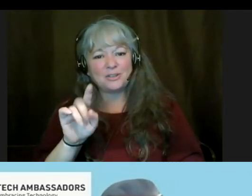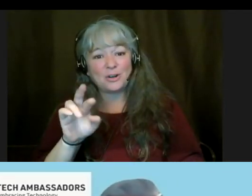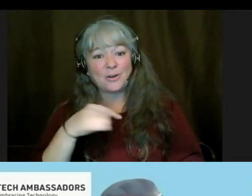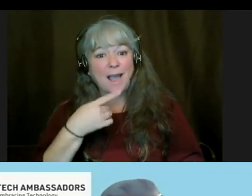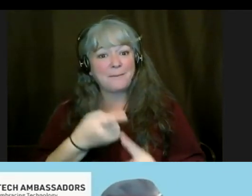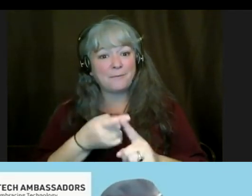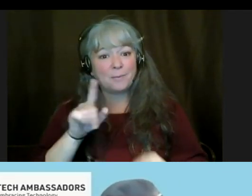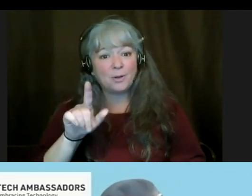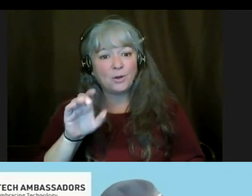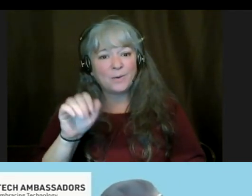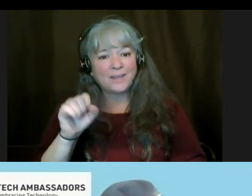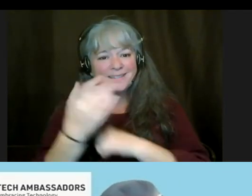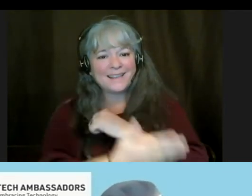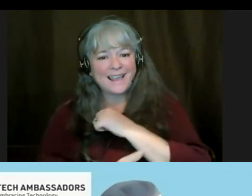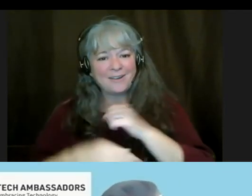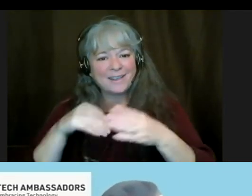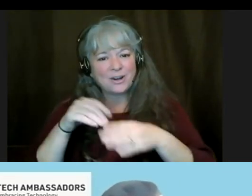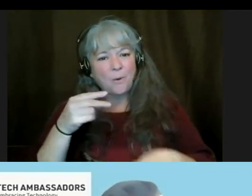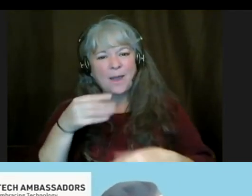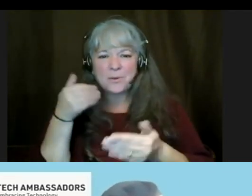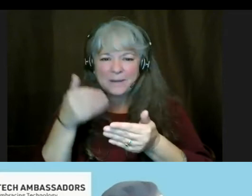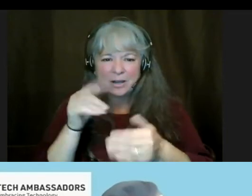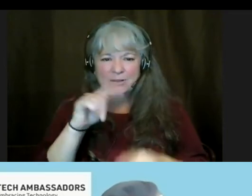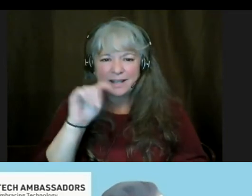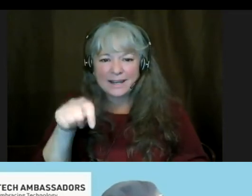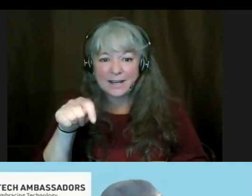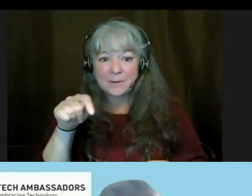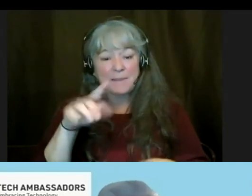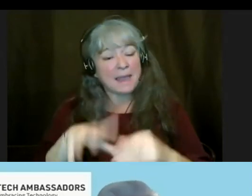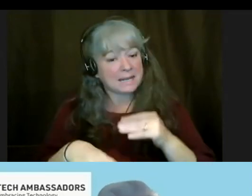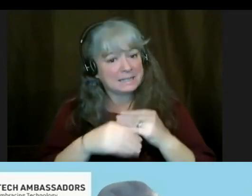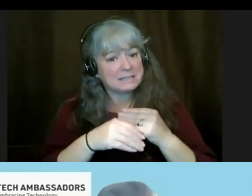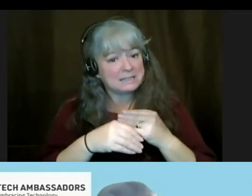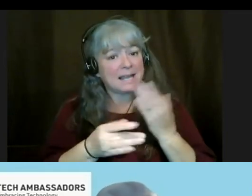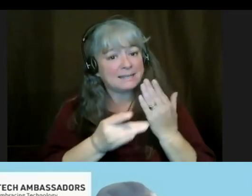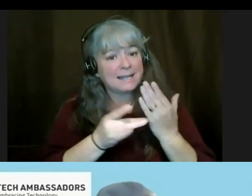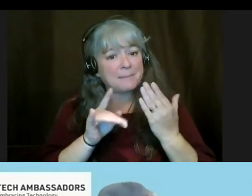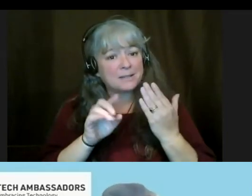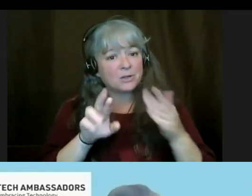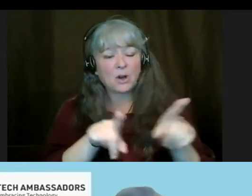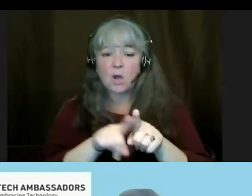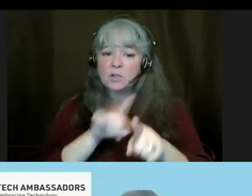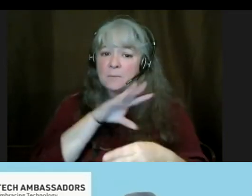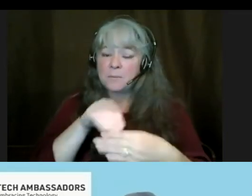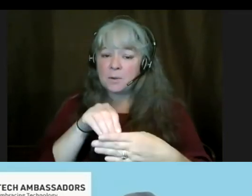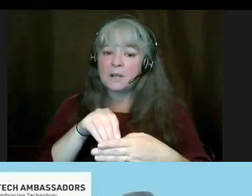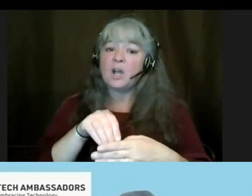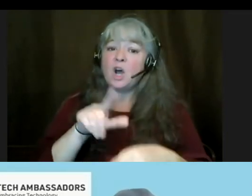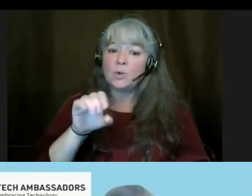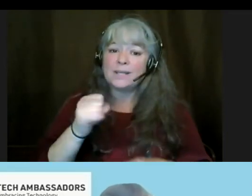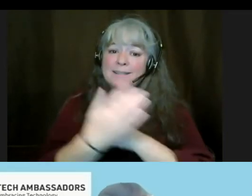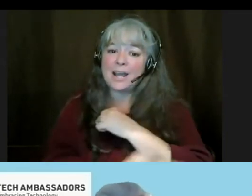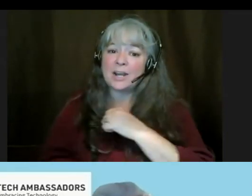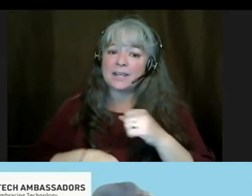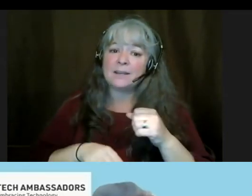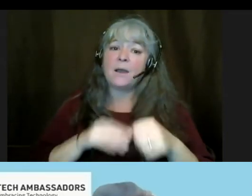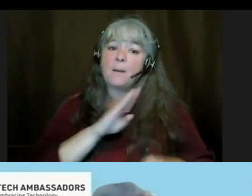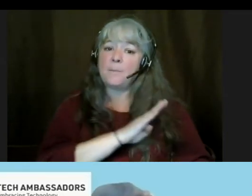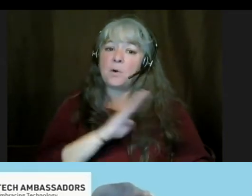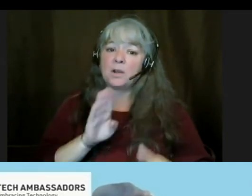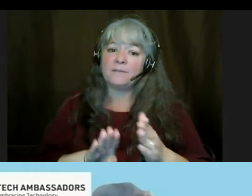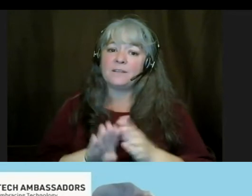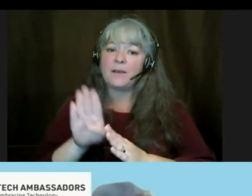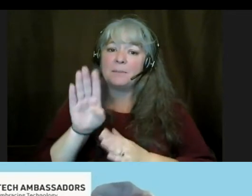in Ohio near Toledo. In addition to being a tech ambassador, I serve on the Lucas County Board of Developmental Disabilities and